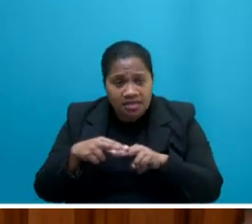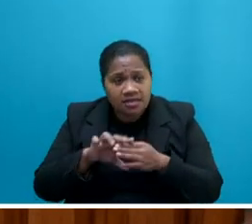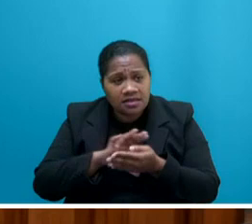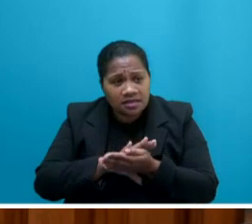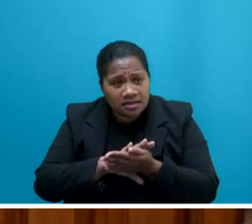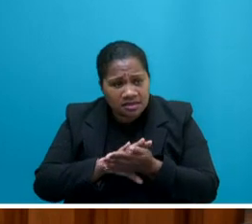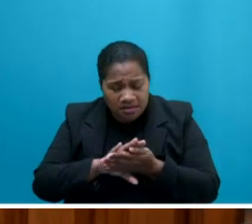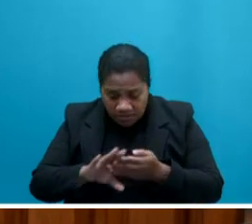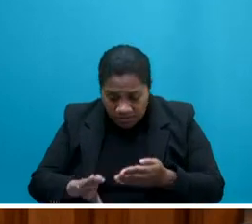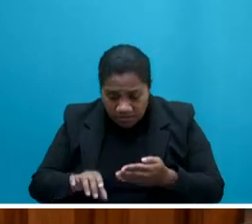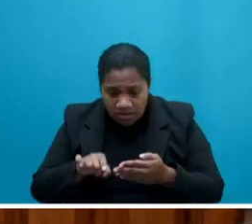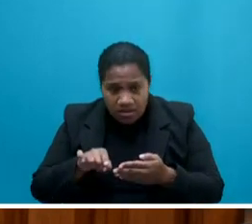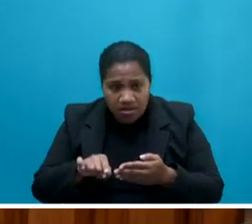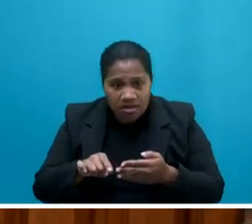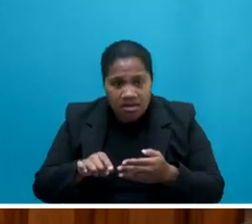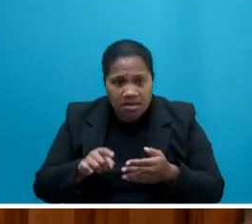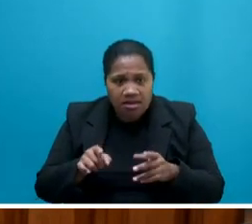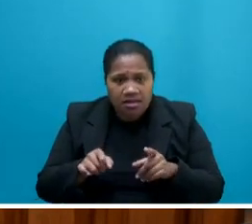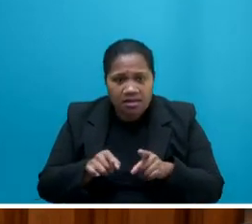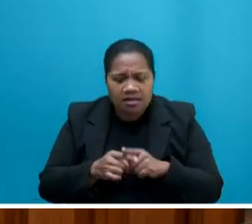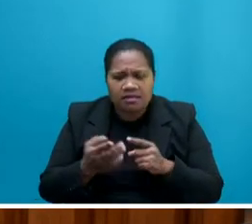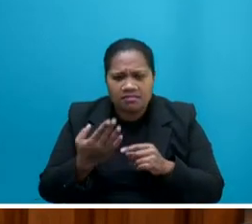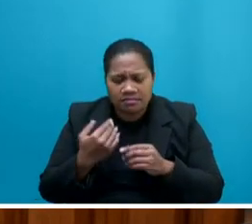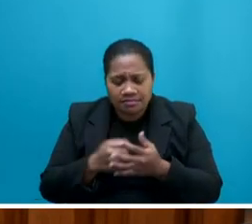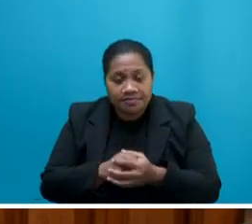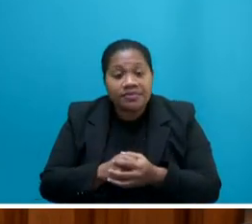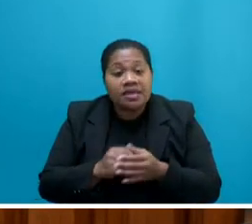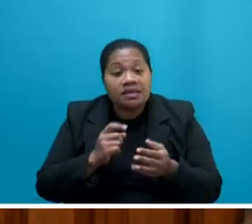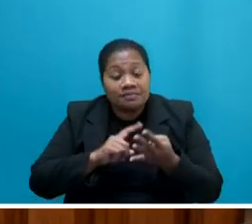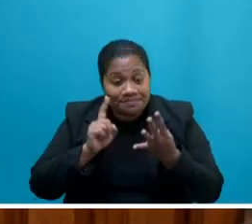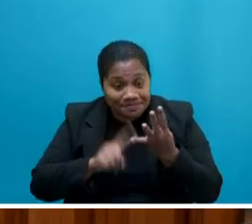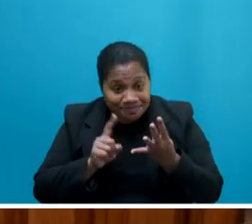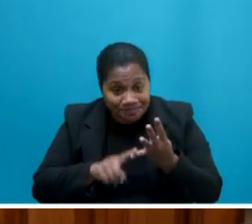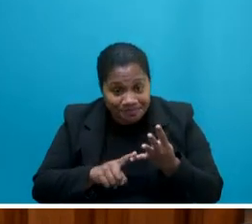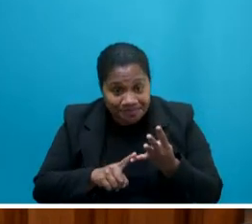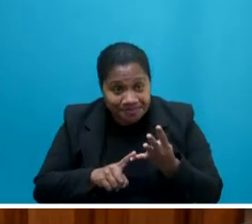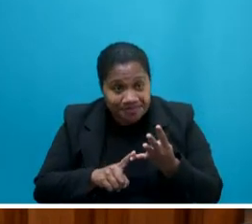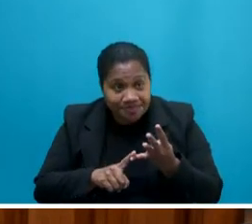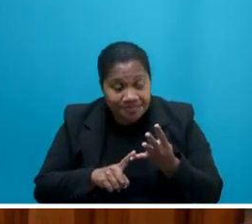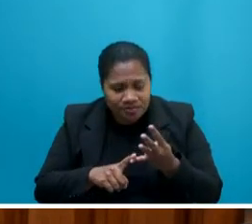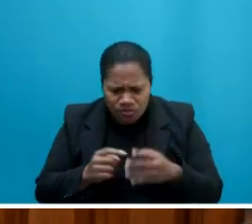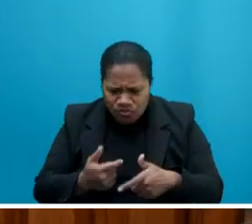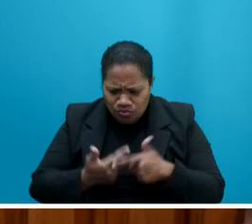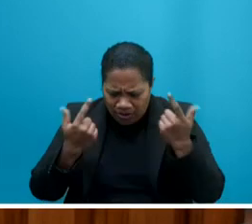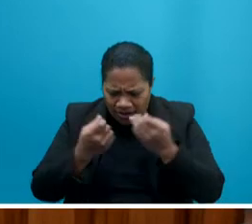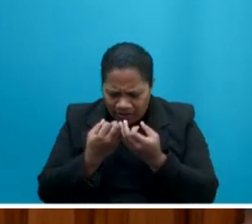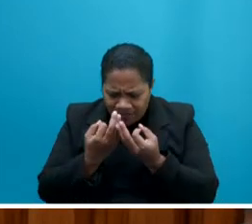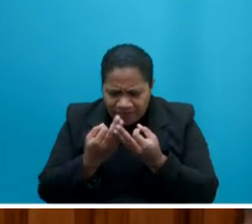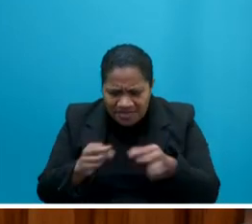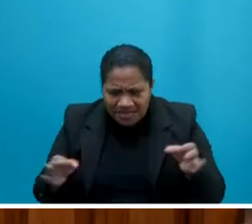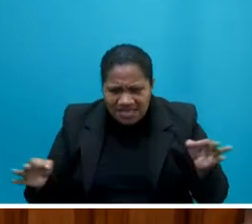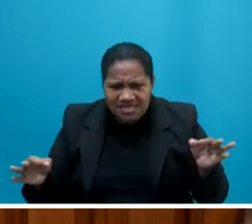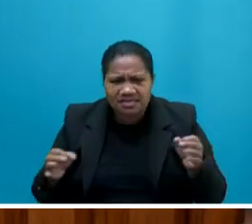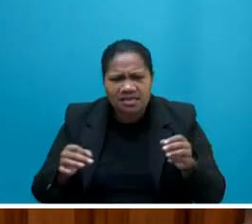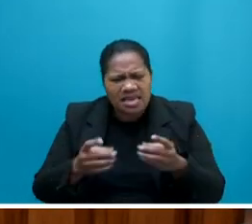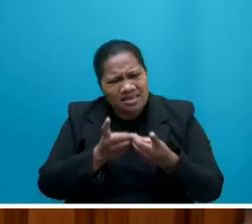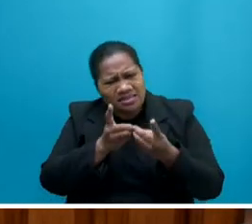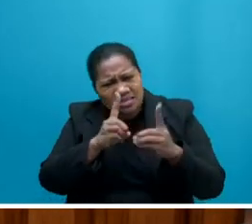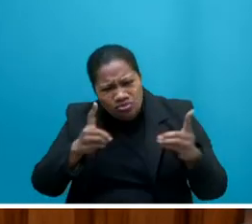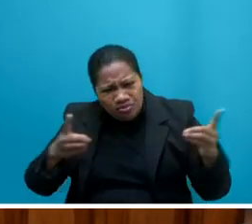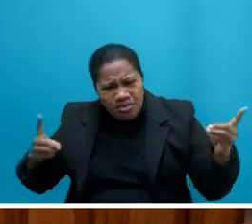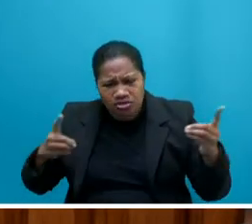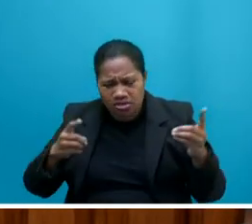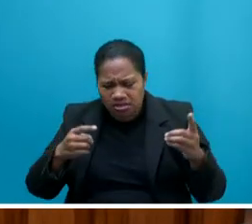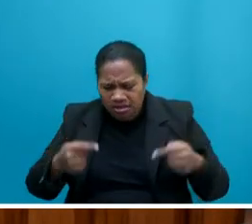like Zoom instead of boom. Number four, limited availability of credit facilities and discrimination against locals to